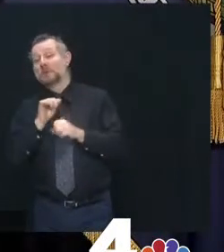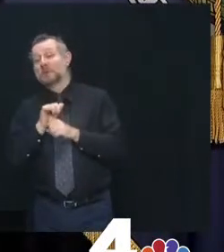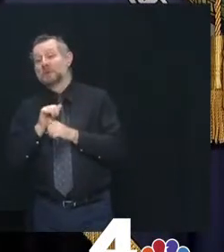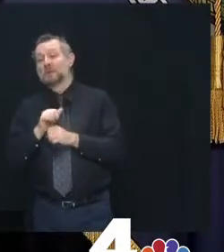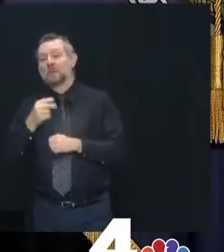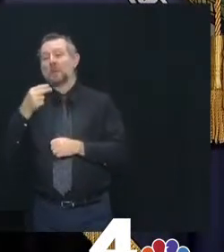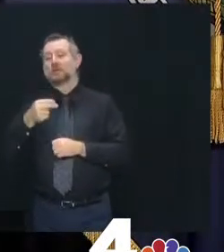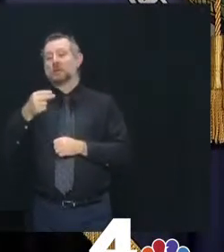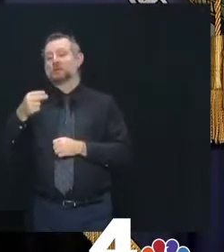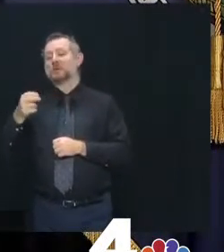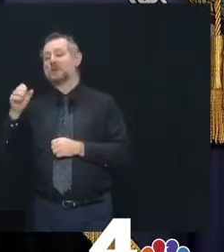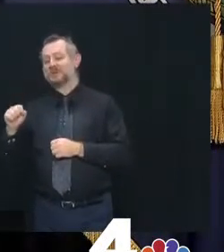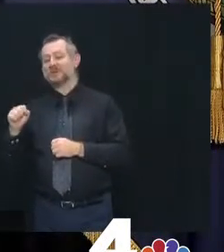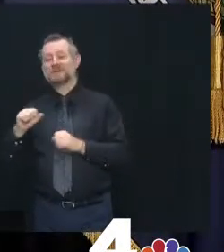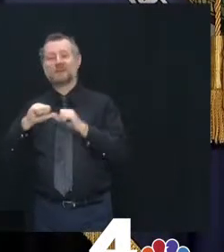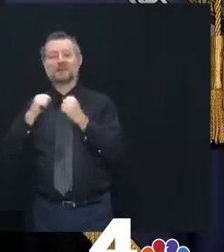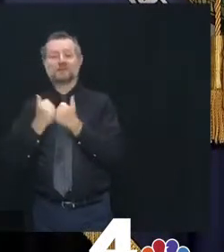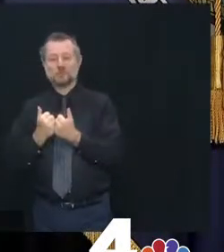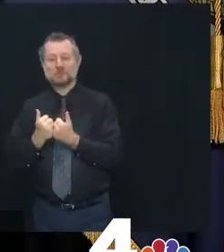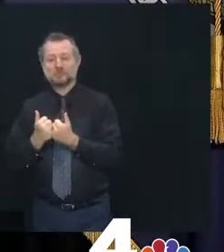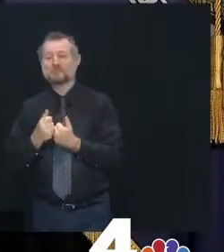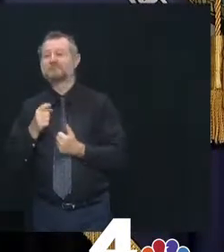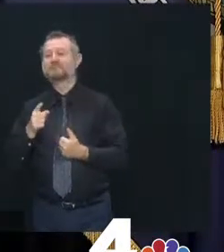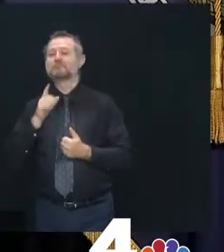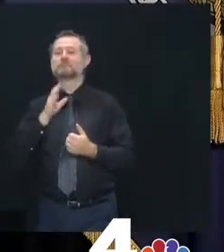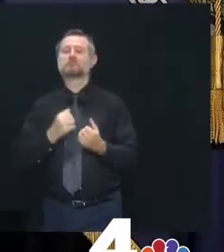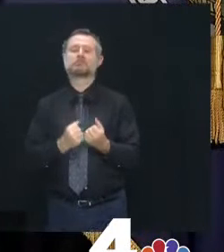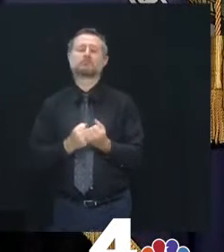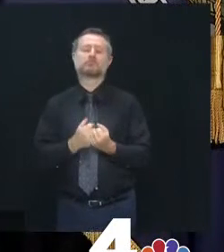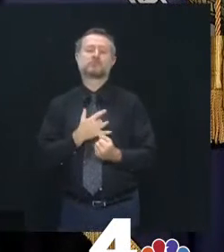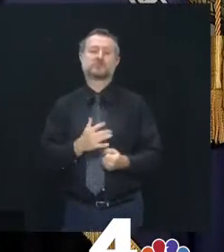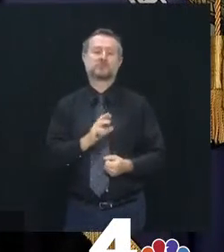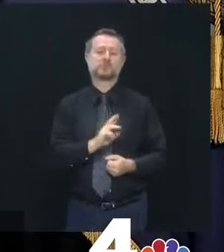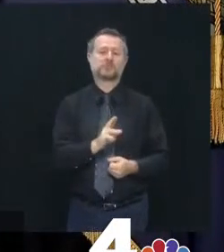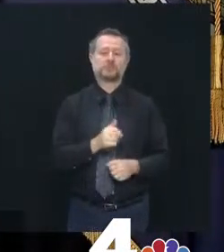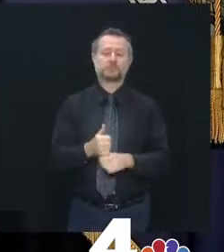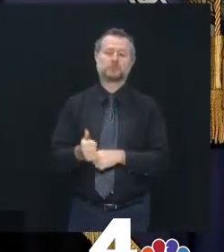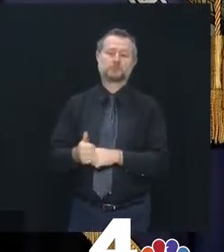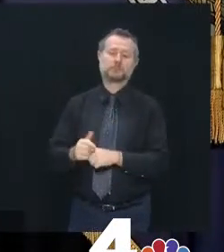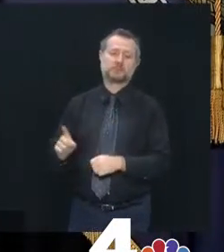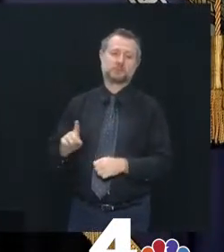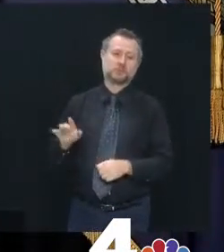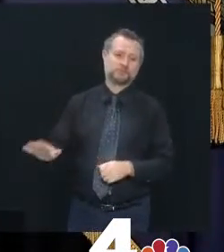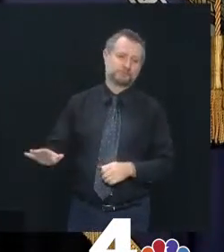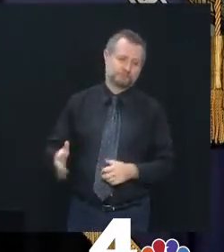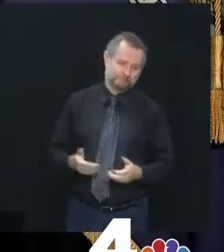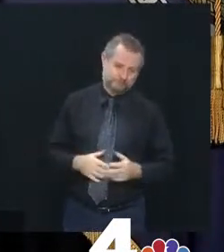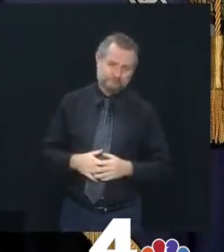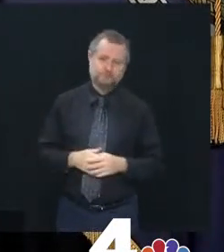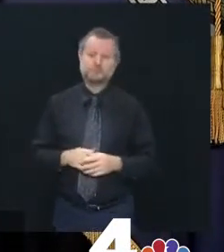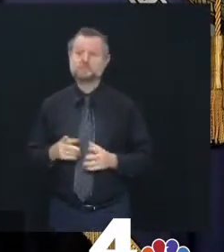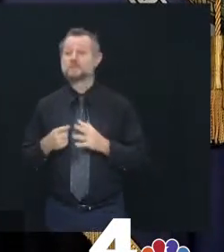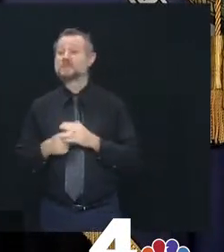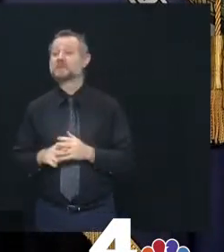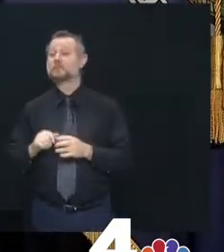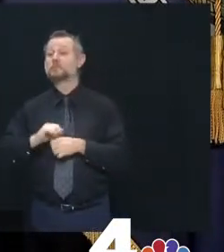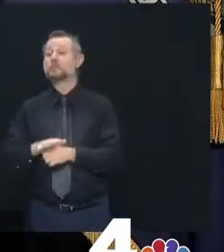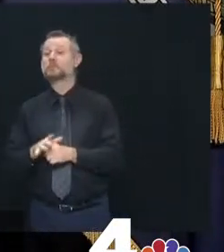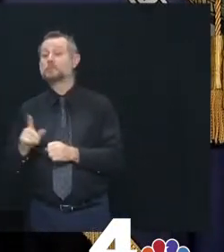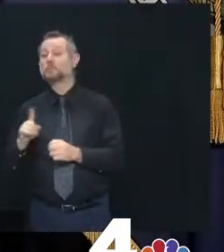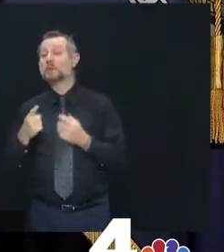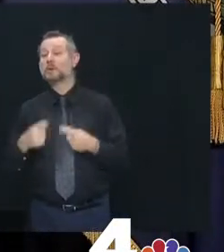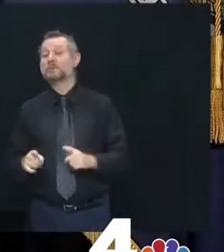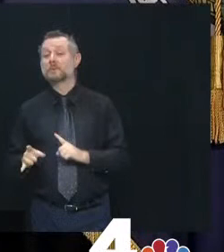Because early on, COVID was primarily in Democratic states when it started. And early on,